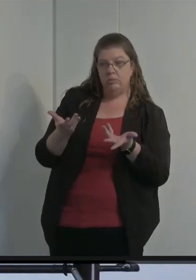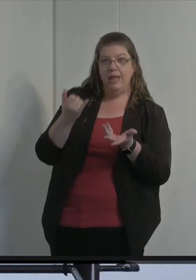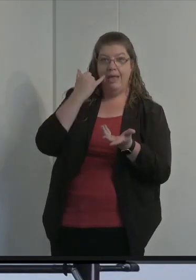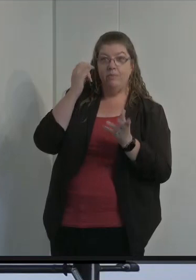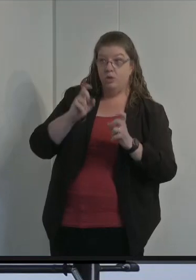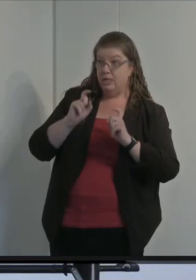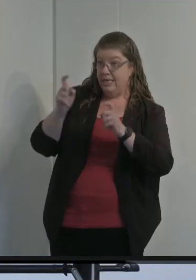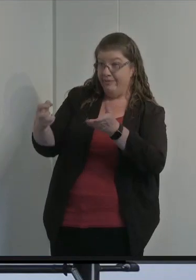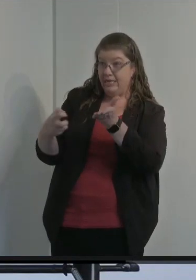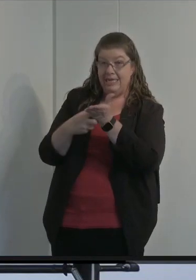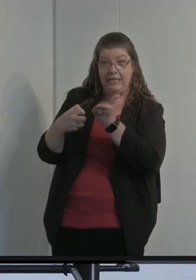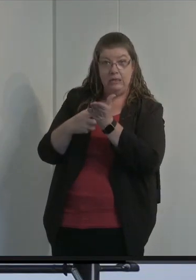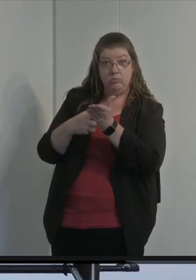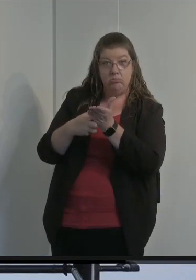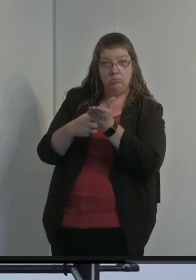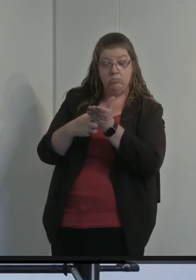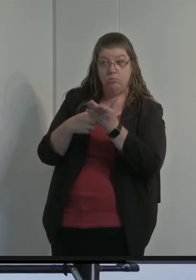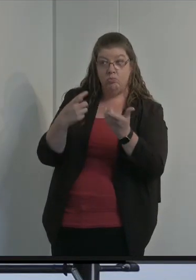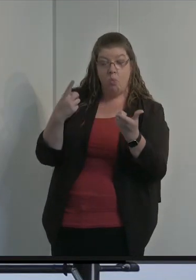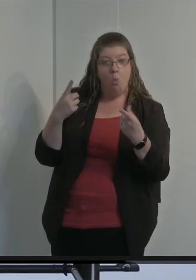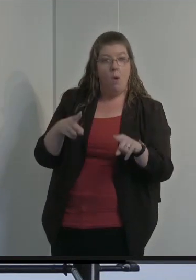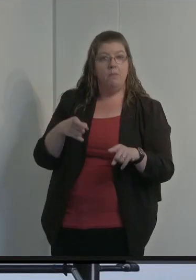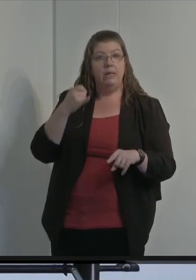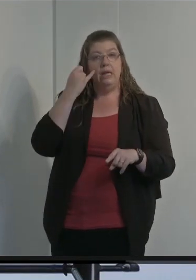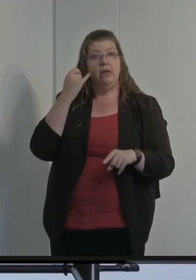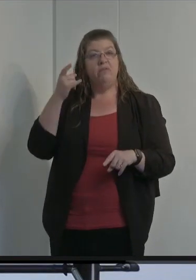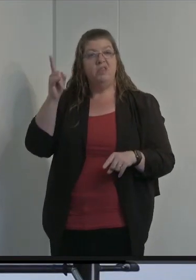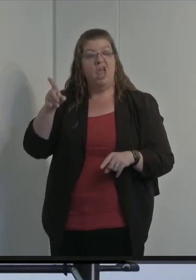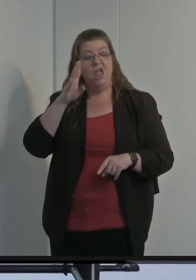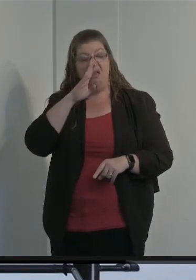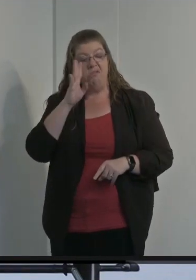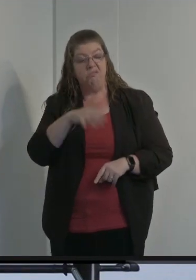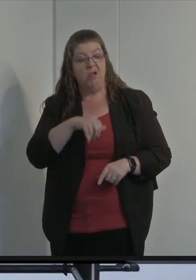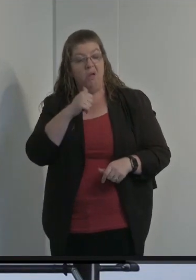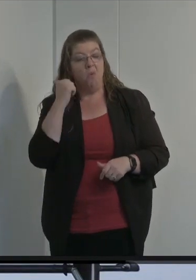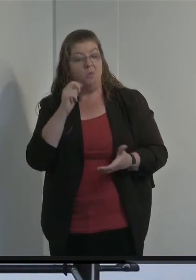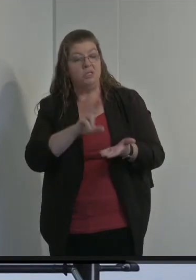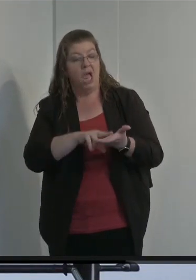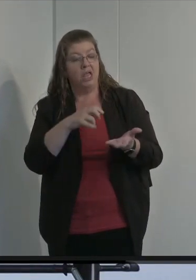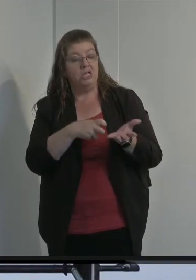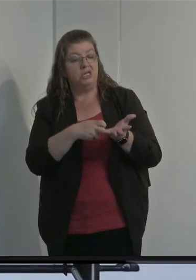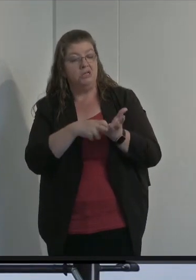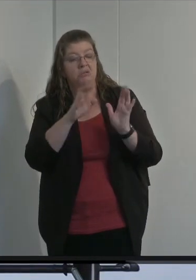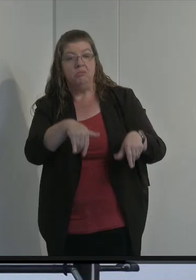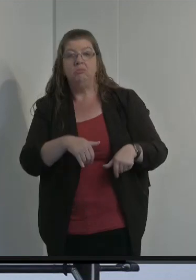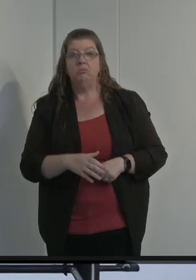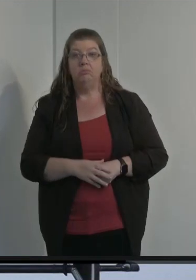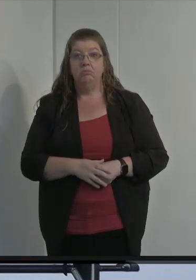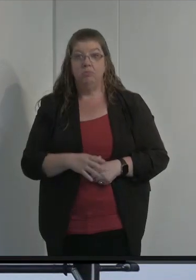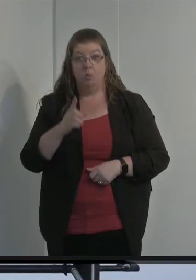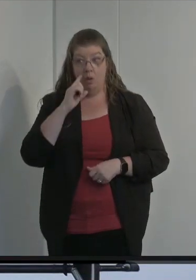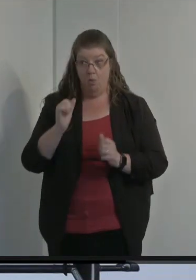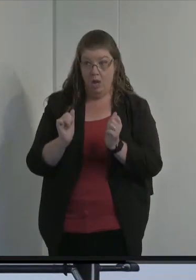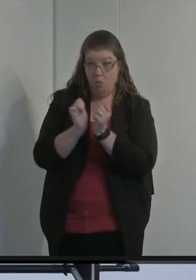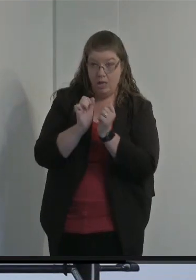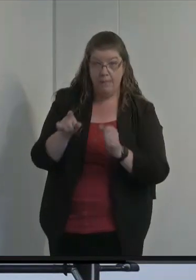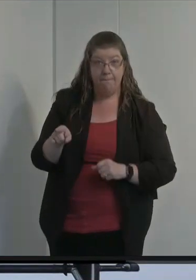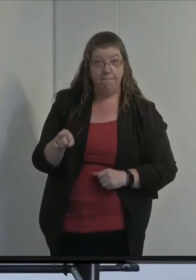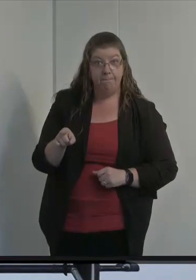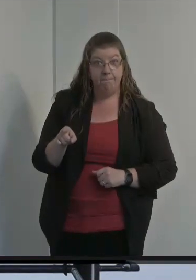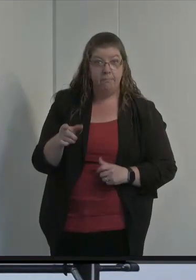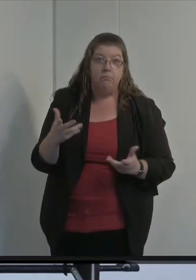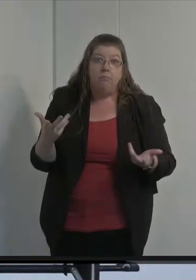issued a ticket, what will happen if that person chooses not to sign that ticket? Are we going to arrest people? We have